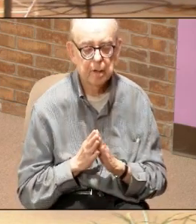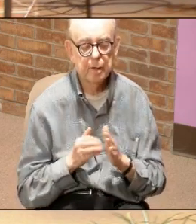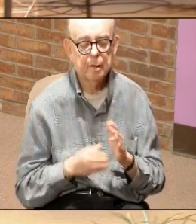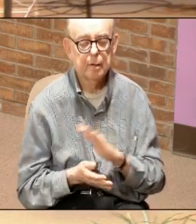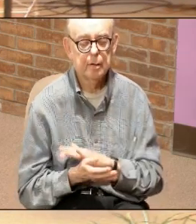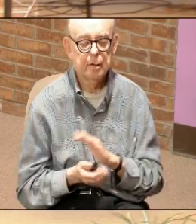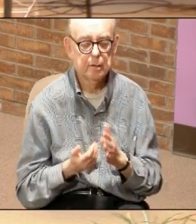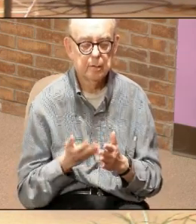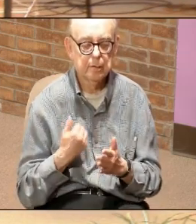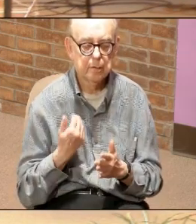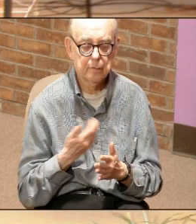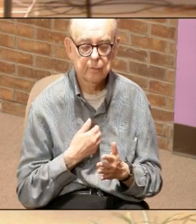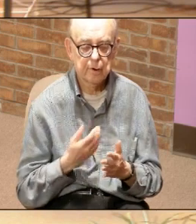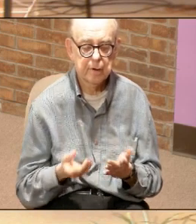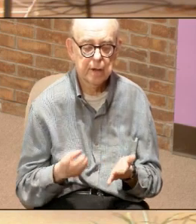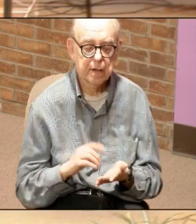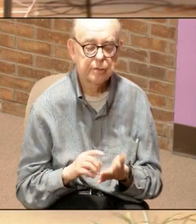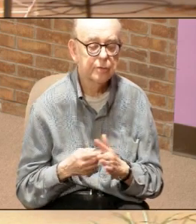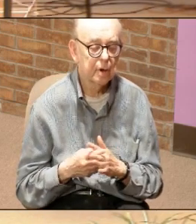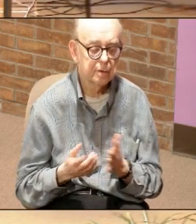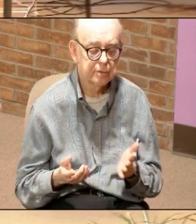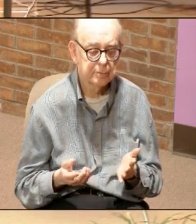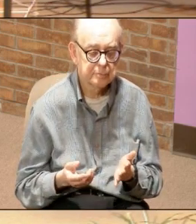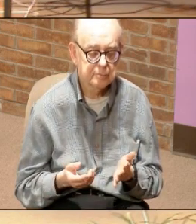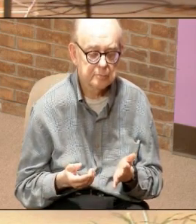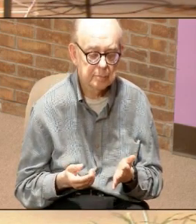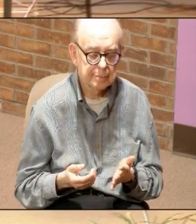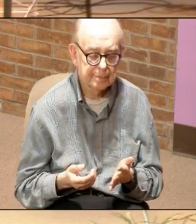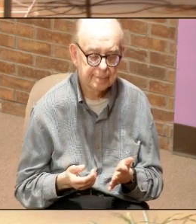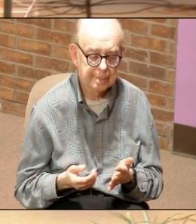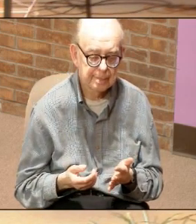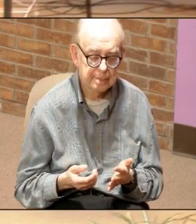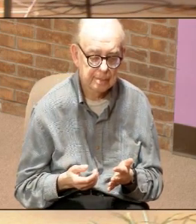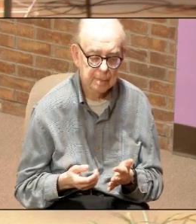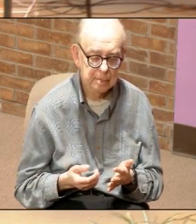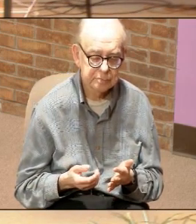morning before our day starts.